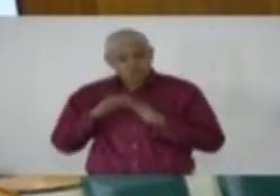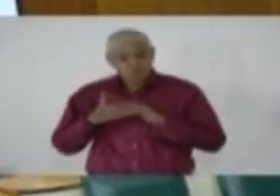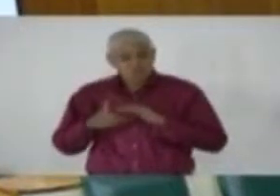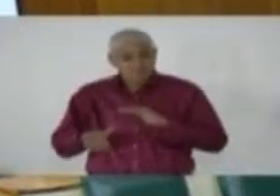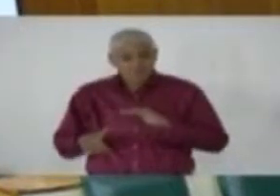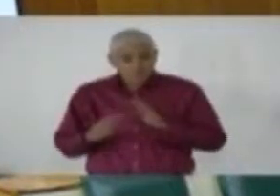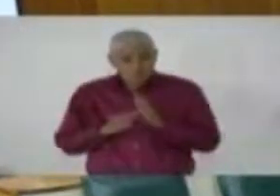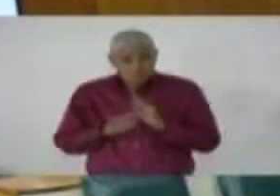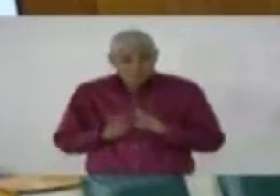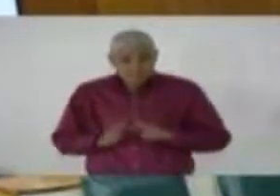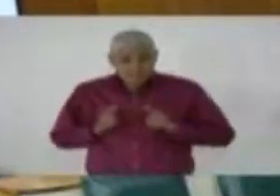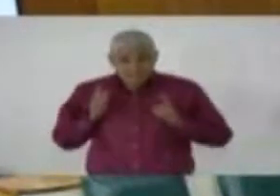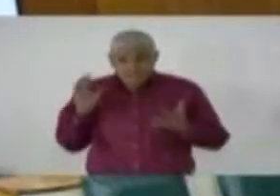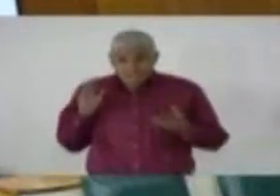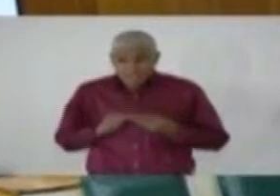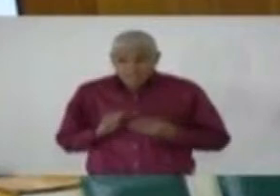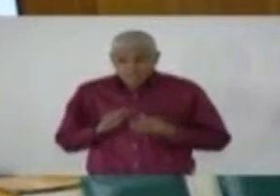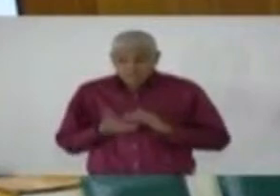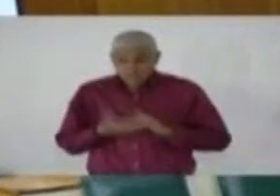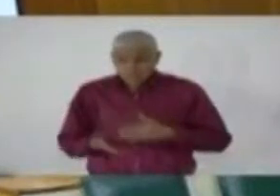Well,